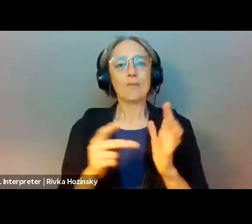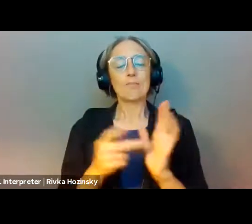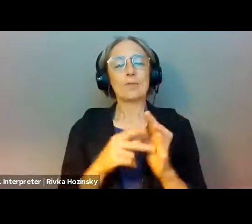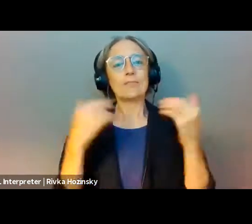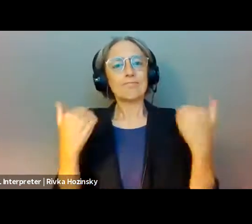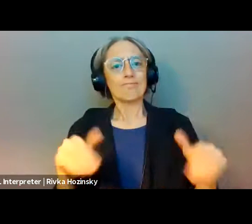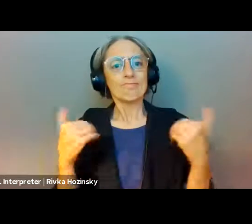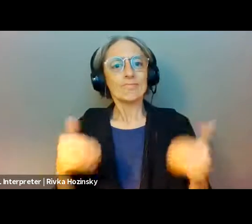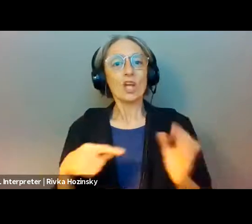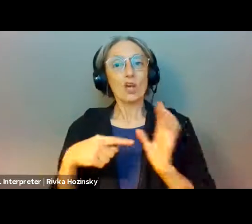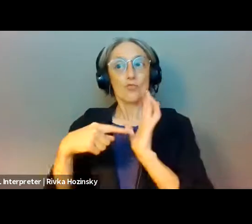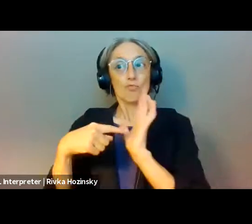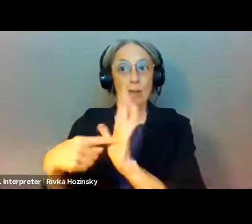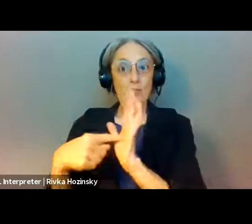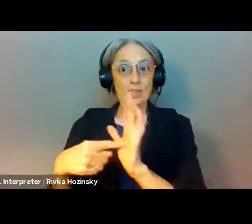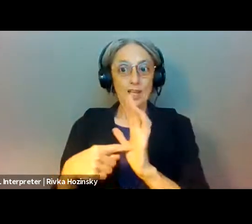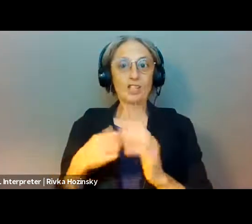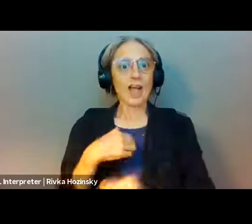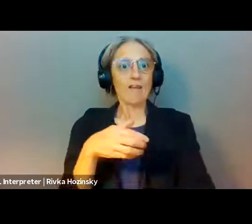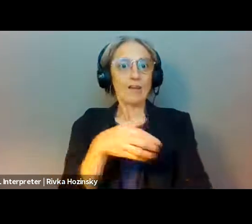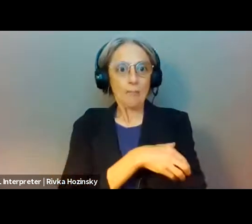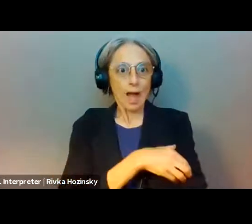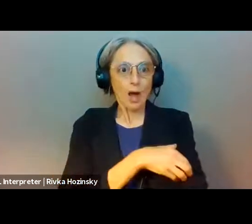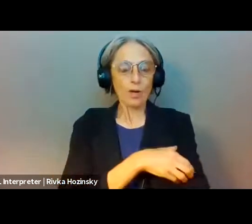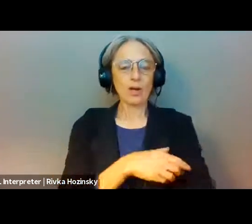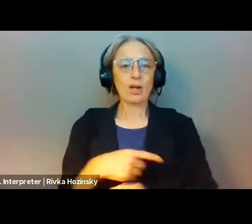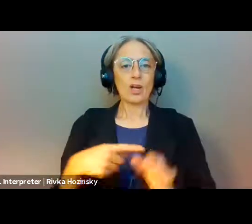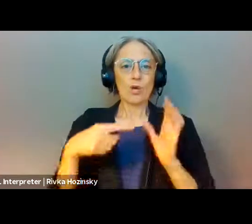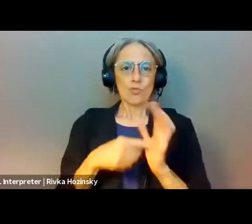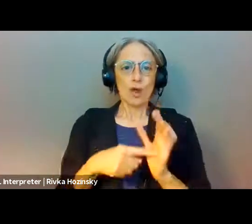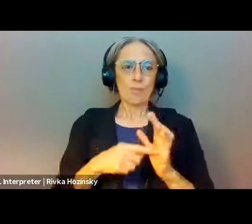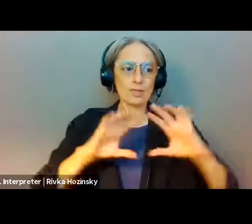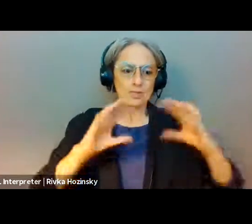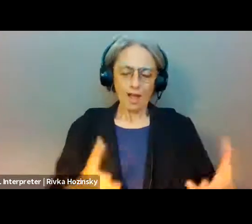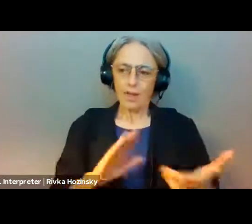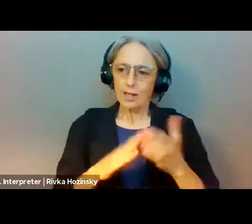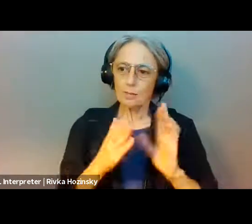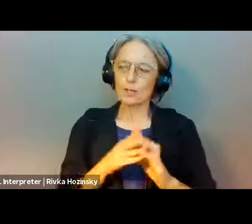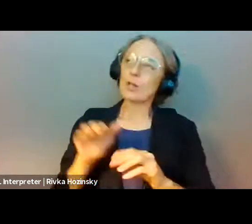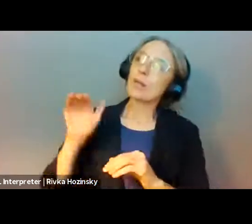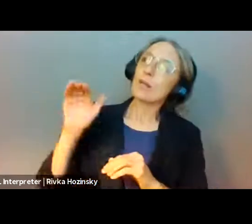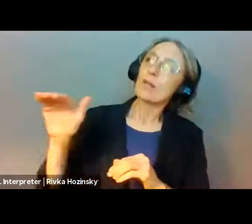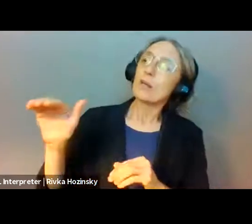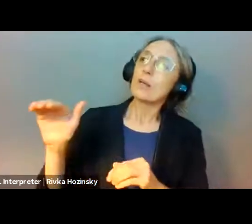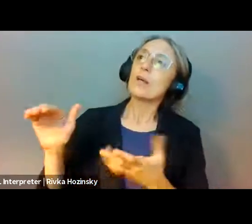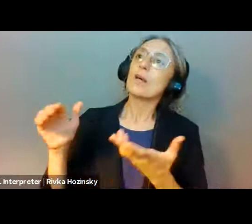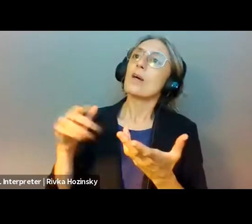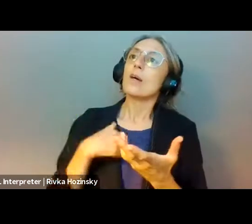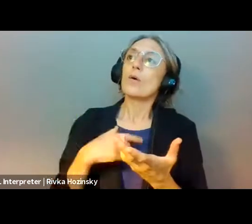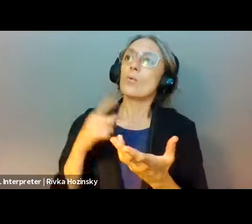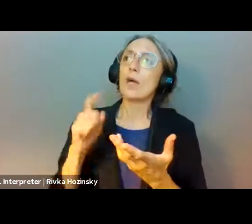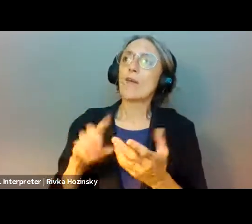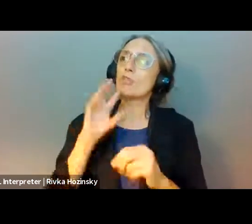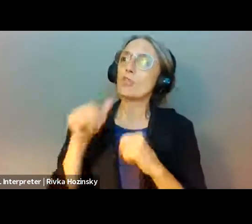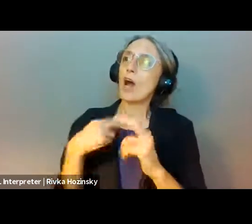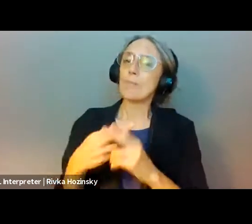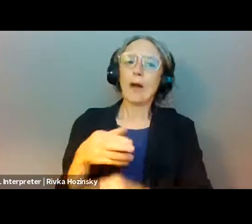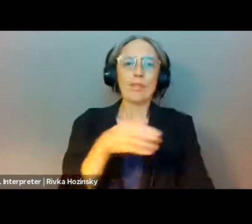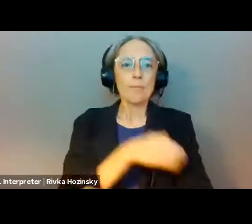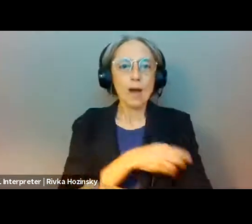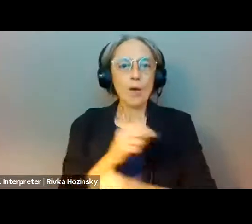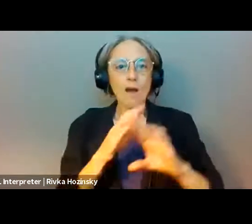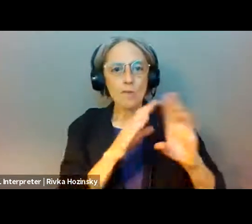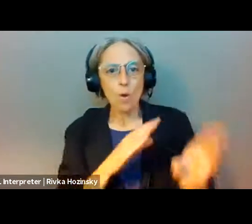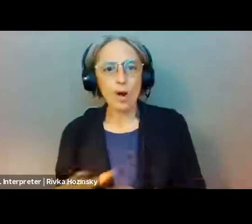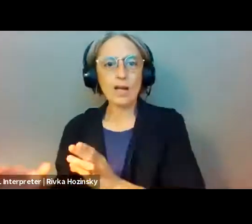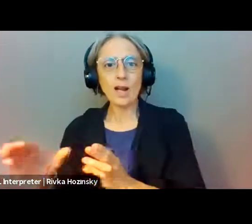representation against someone that calls the question and the power of organizing. Now, our work is far